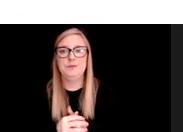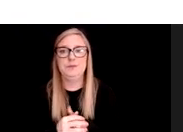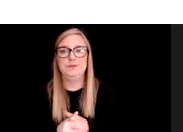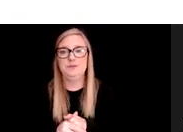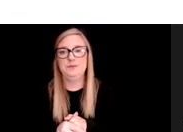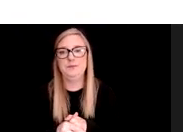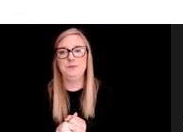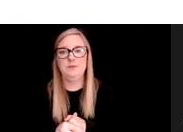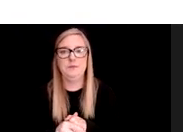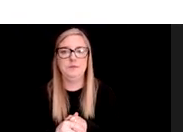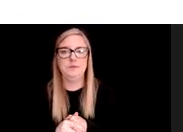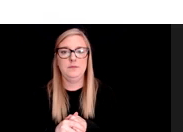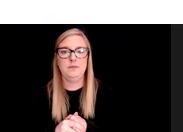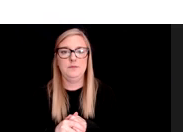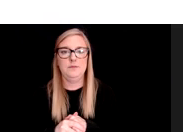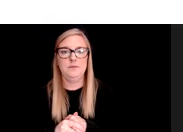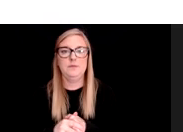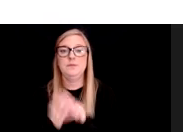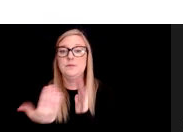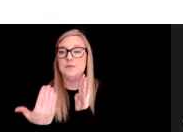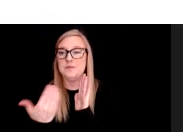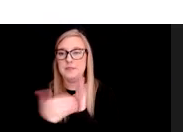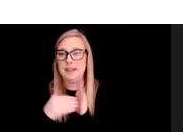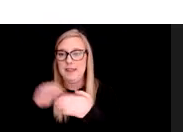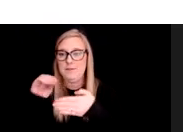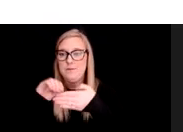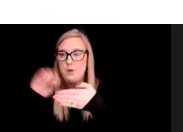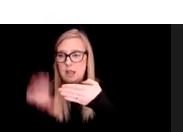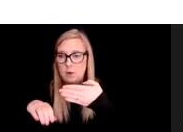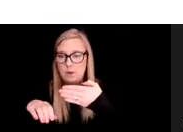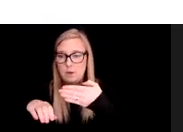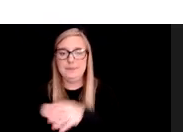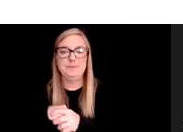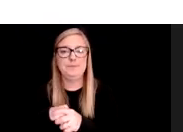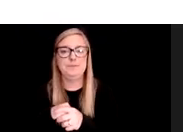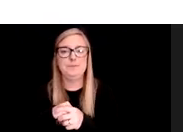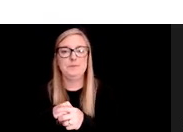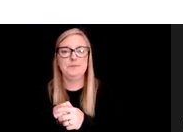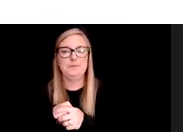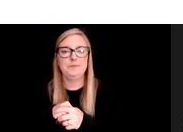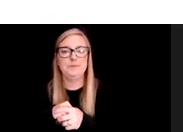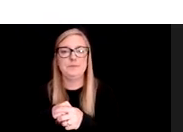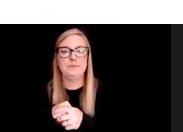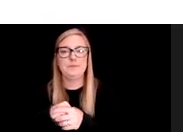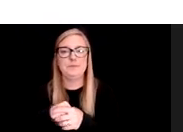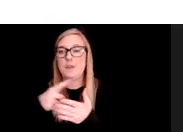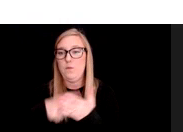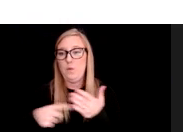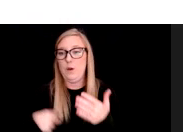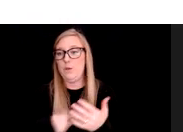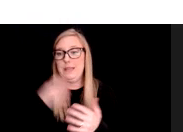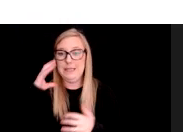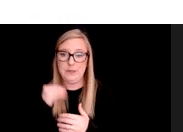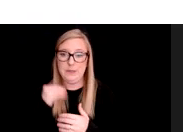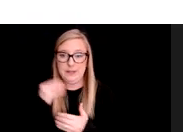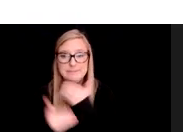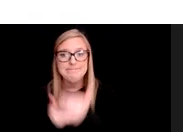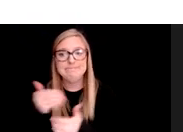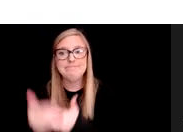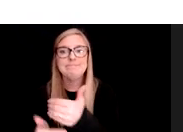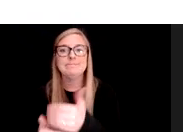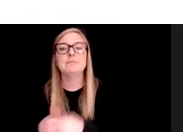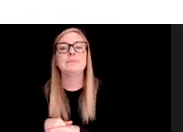So just to touch base again on the outcome of, what we went through in this process is